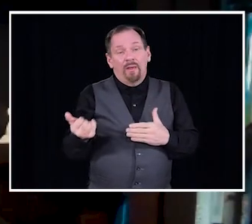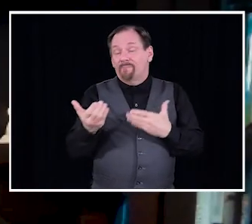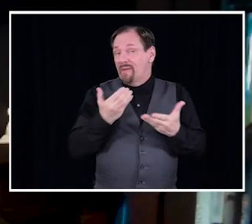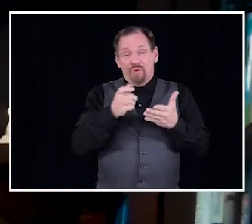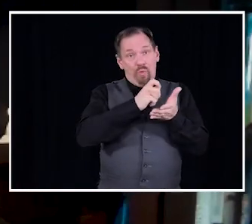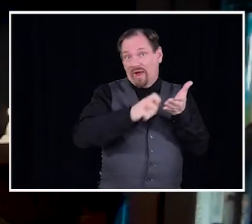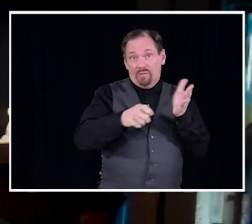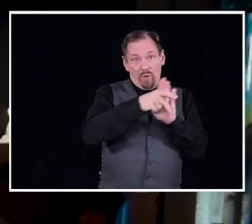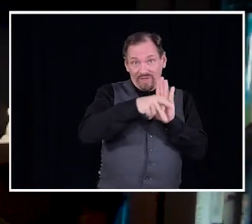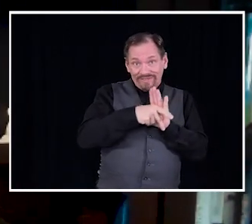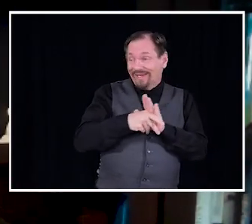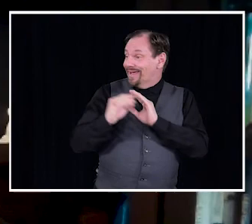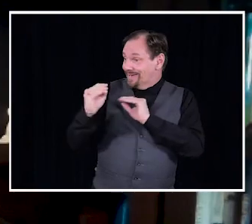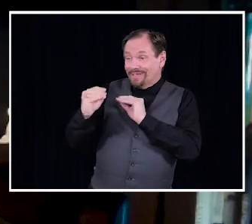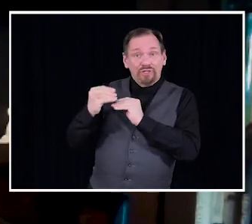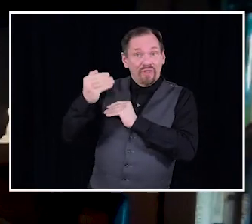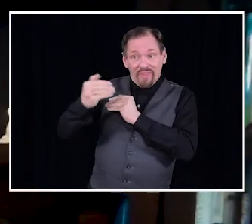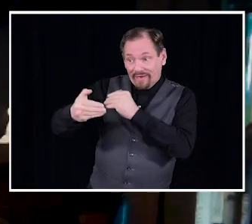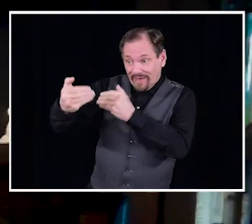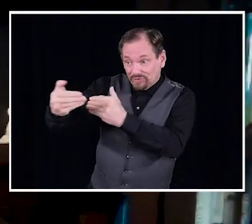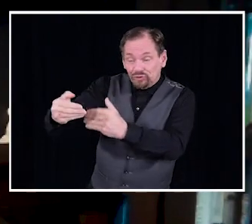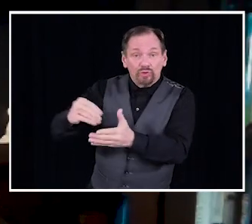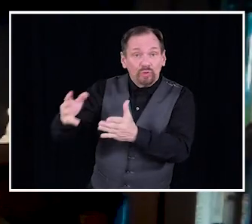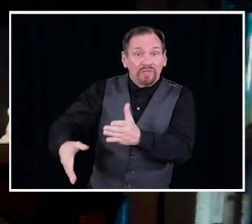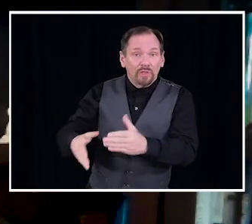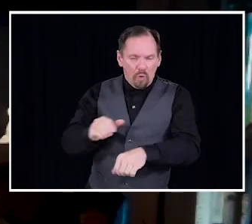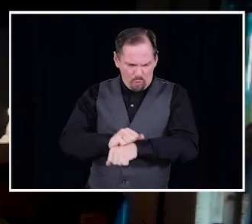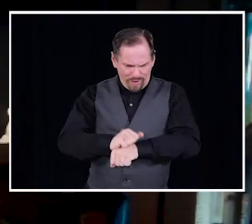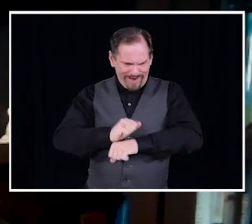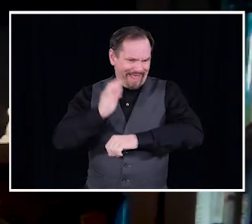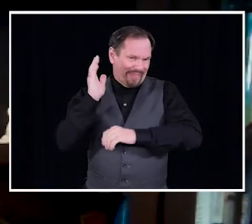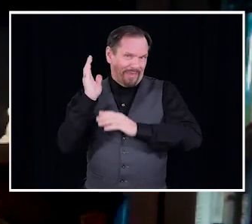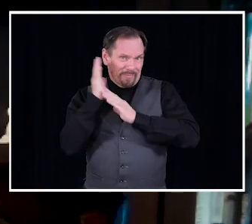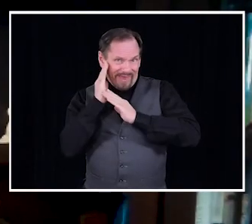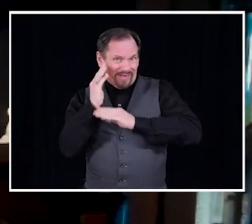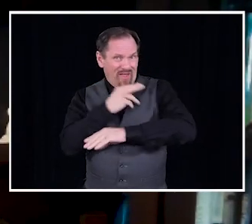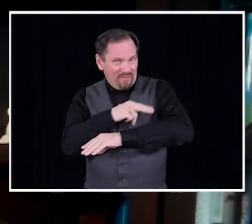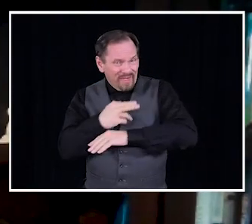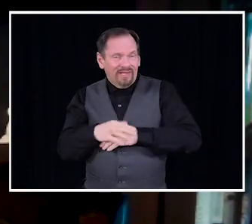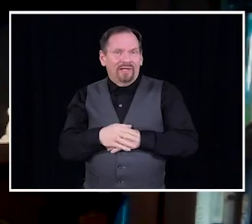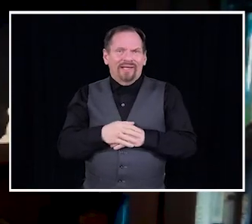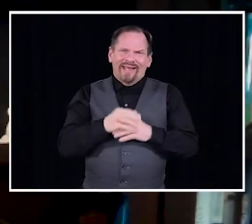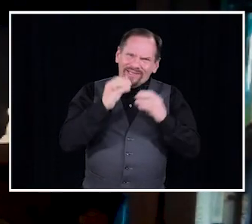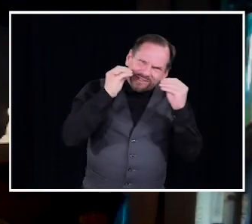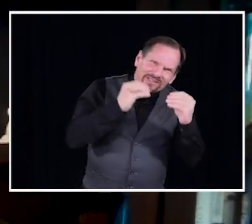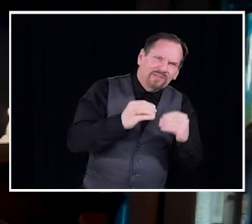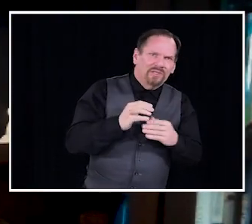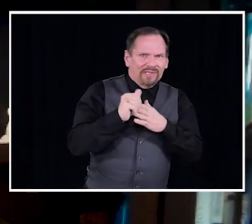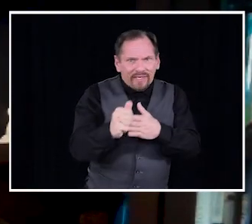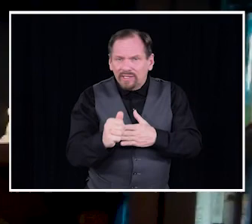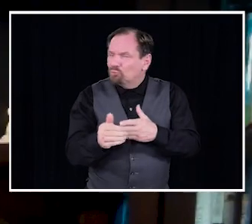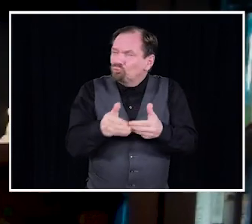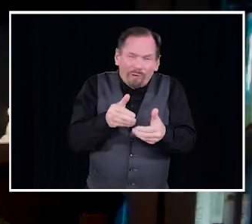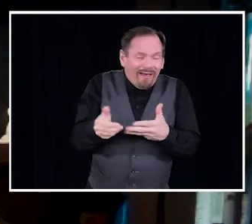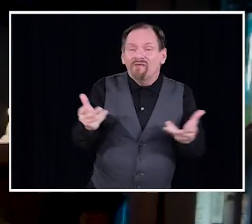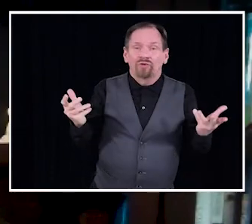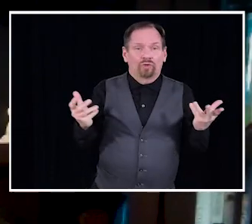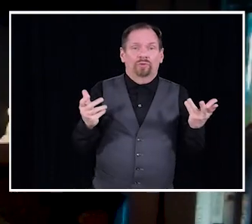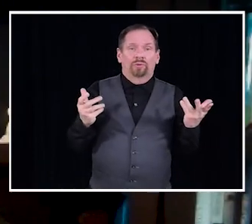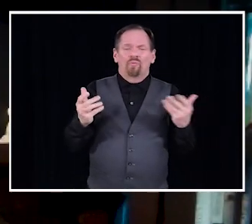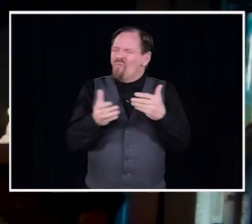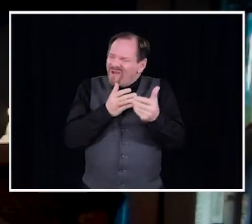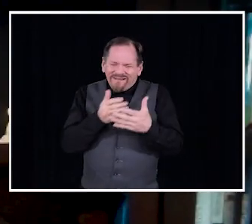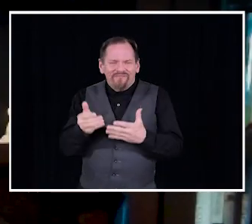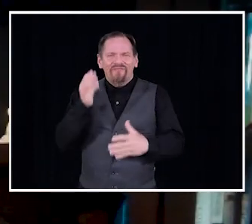writing policies, teaching the next generation, working at the bedside, educating, leading, etc. Whatever the